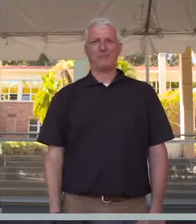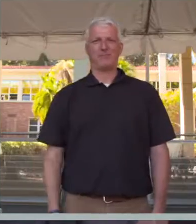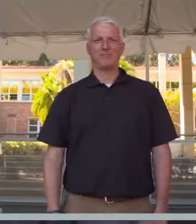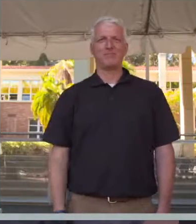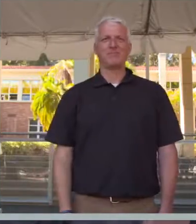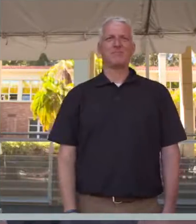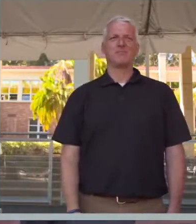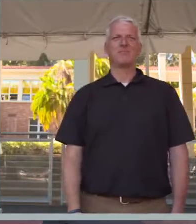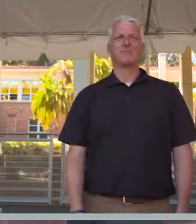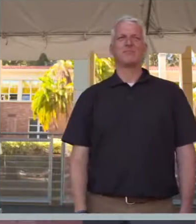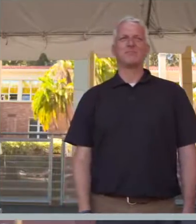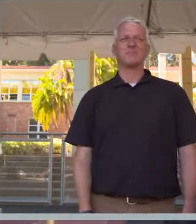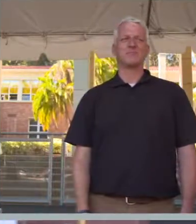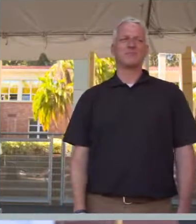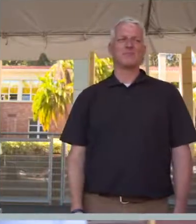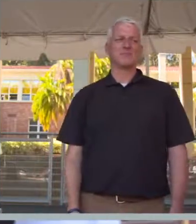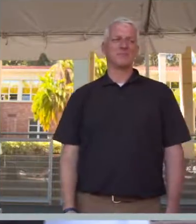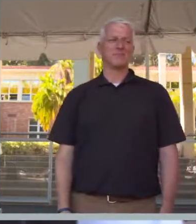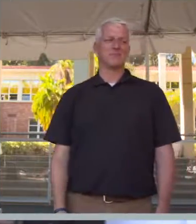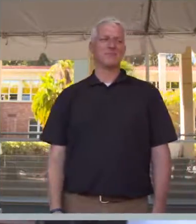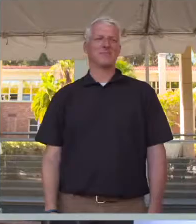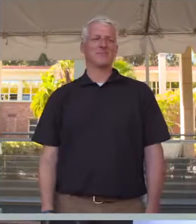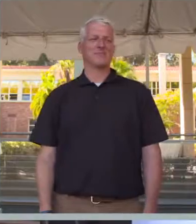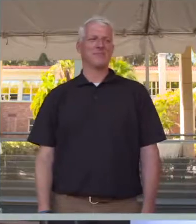Sharon Vivian Villanueva.